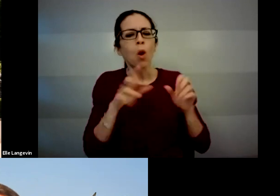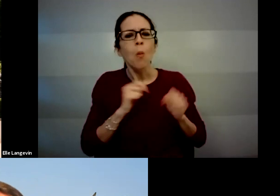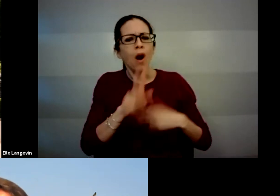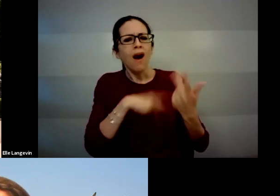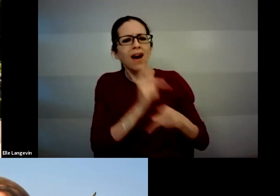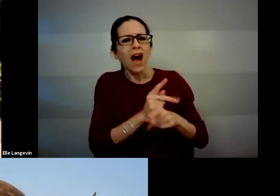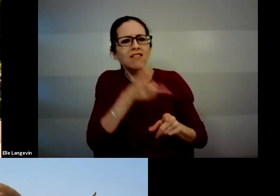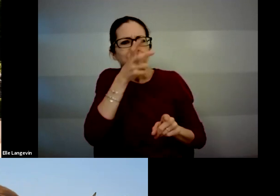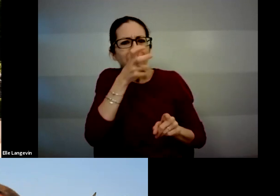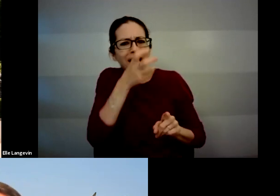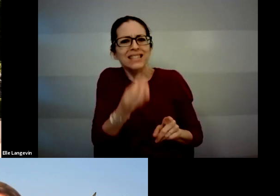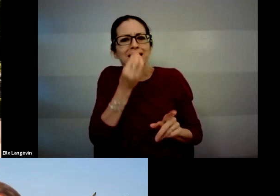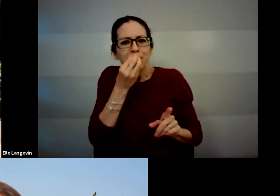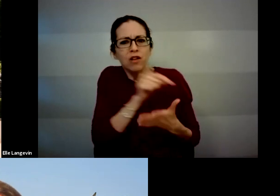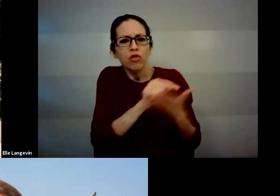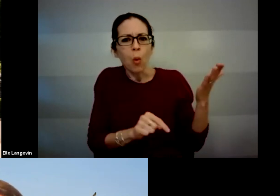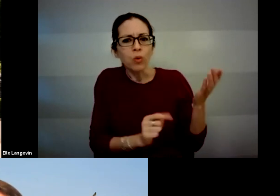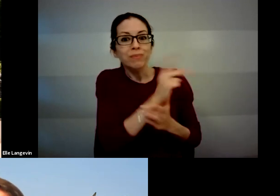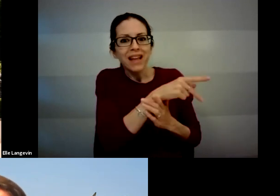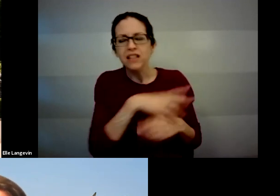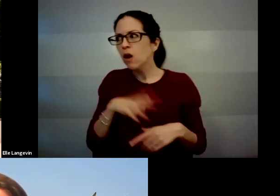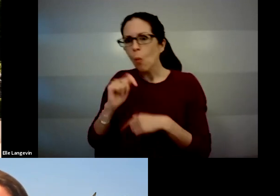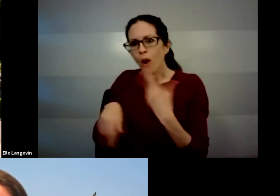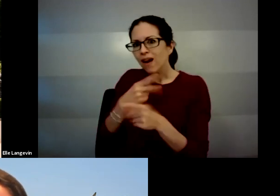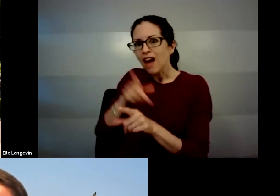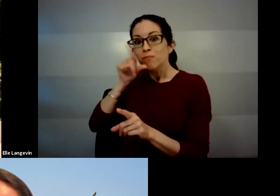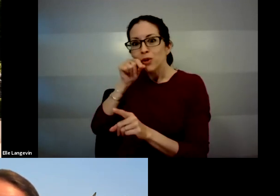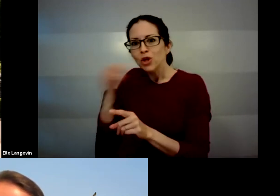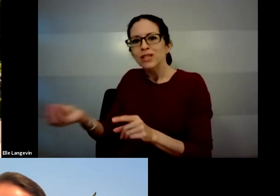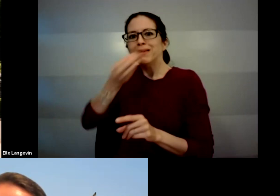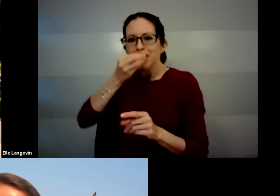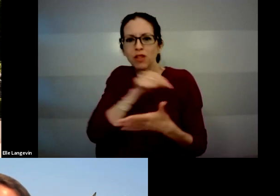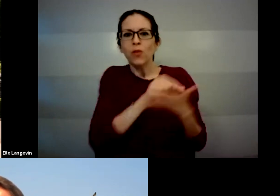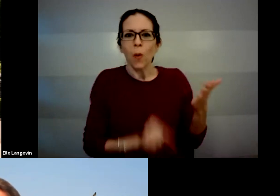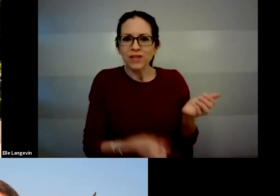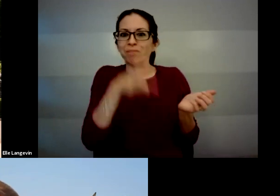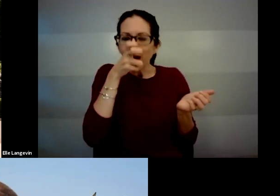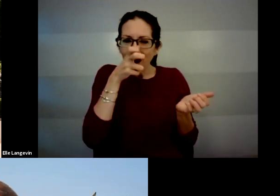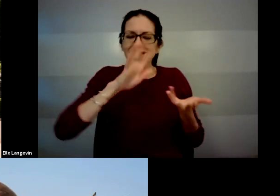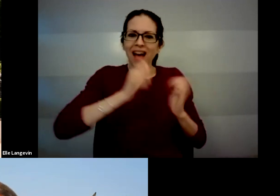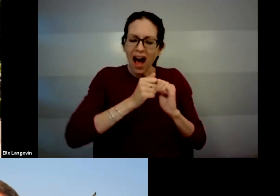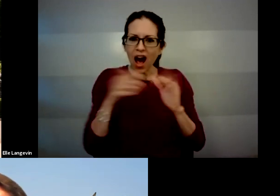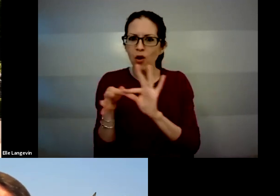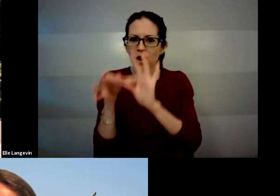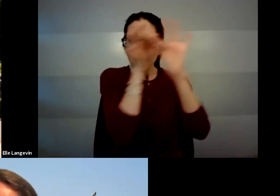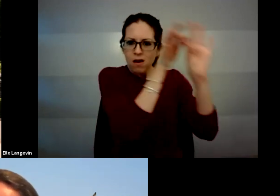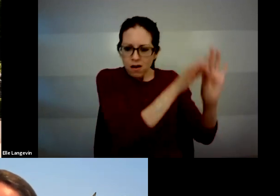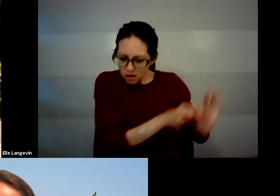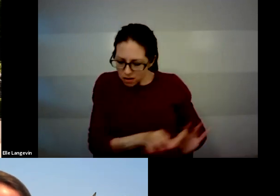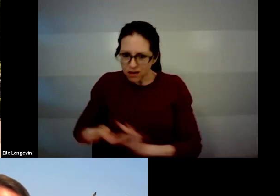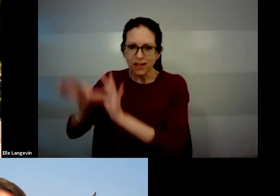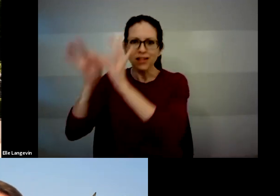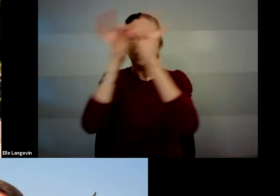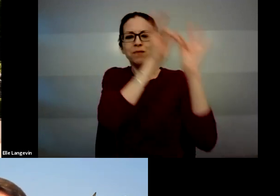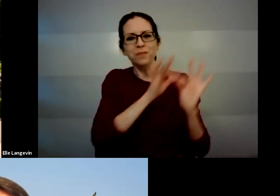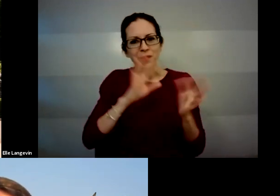coffee. So we're actually studying full ecosystems and how all of the components of them work together to support and house the birds that we